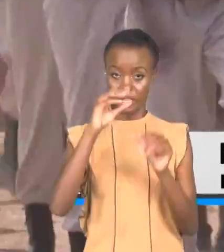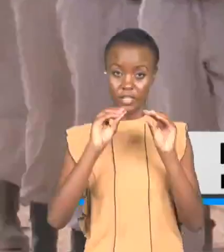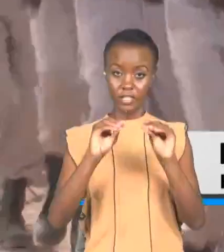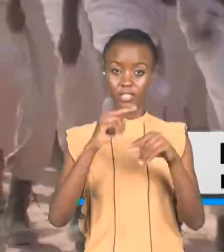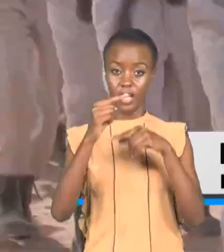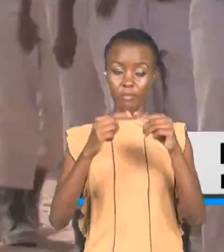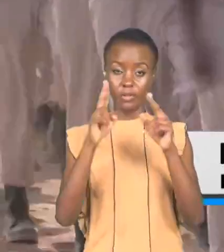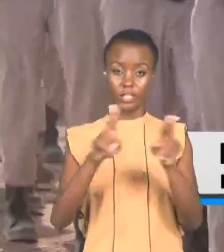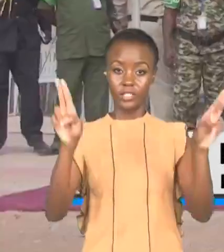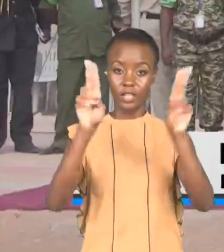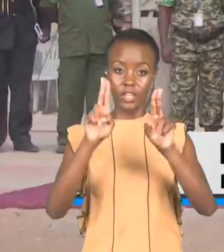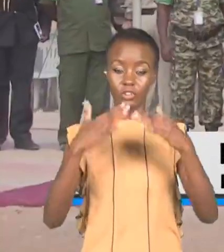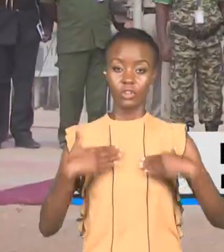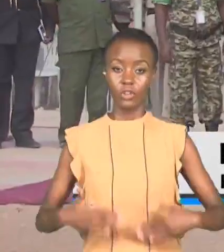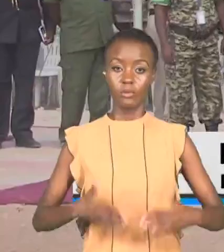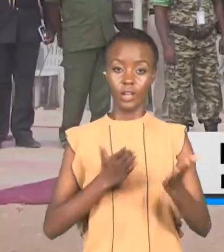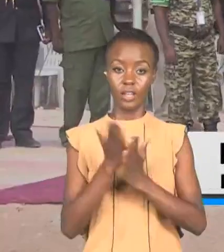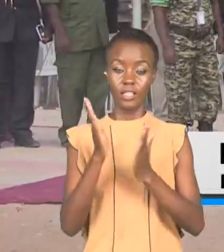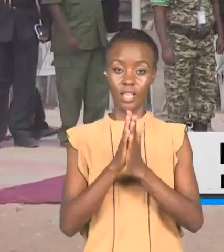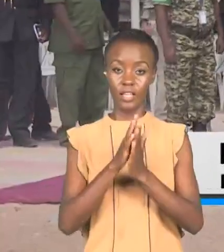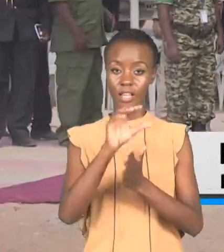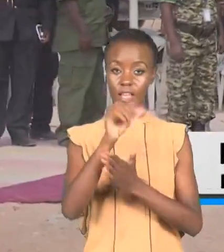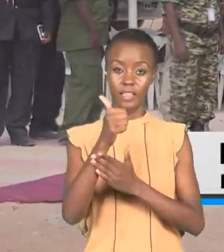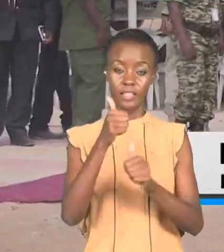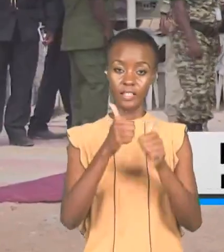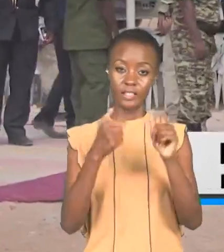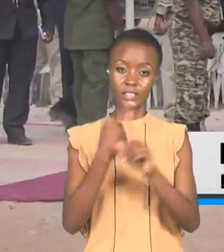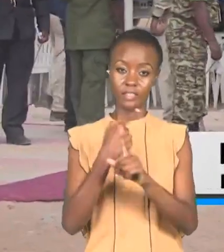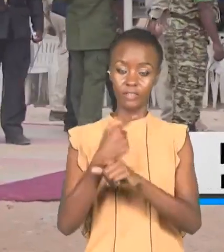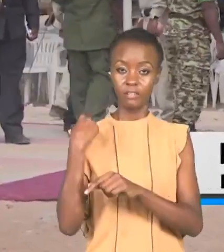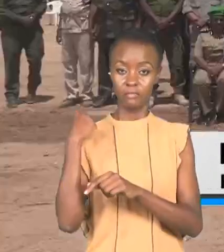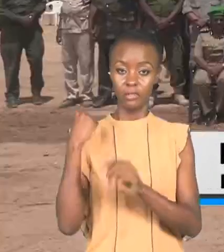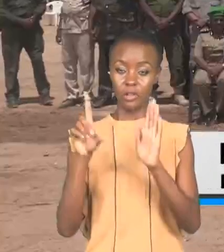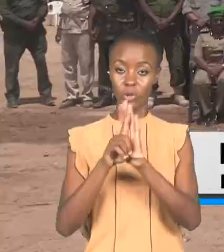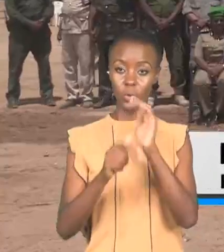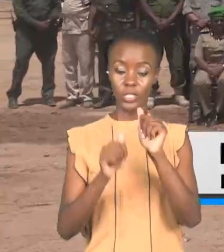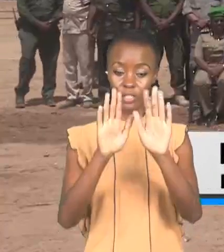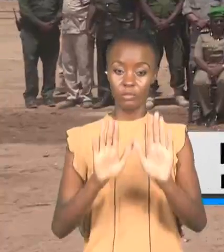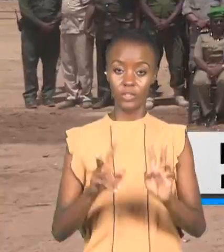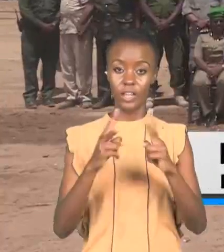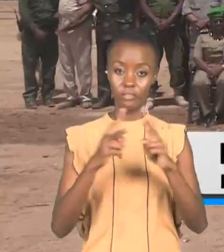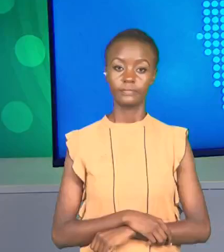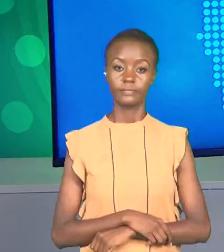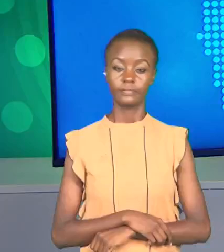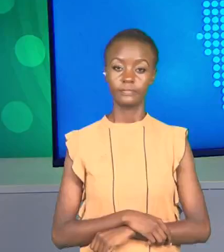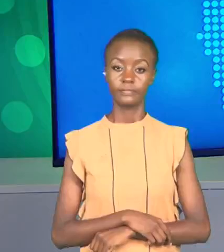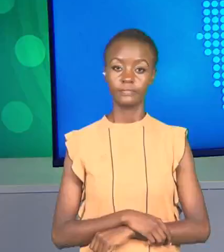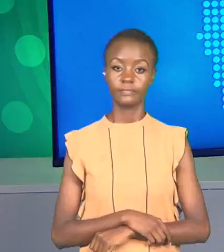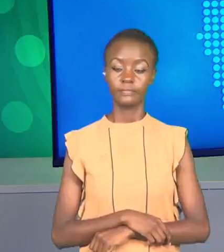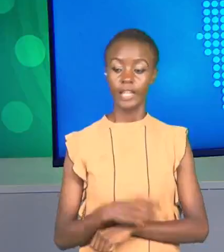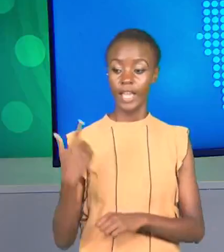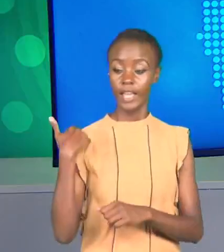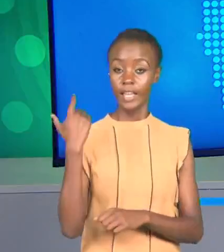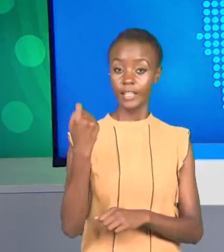international humanitarian law and international human rights law, which are critical in their everyday duties. In recent